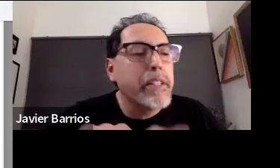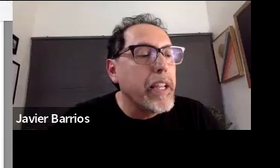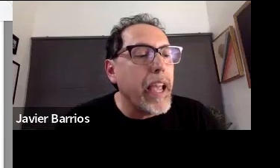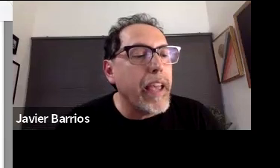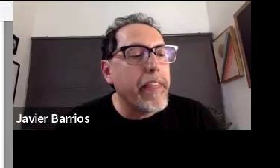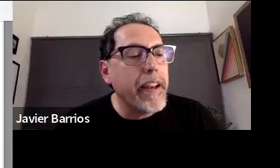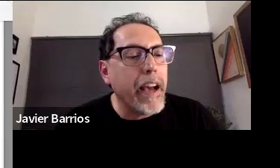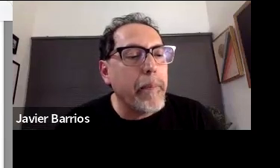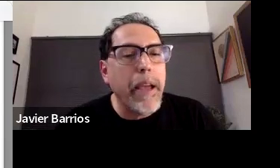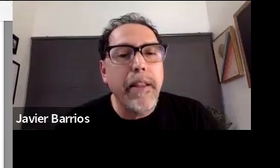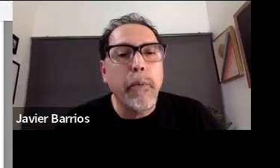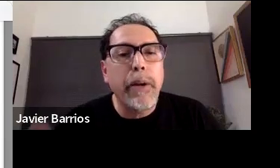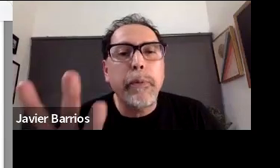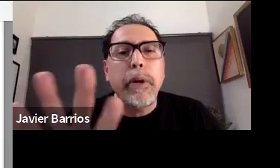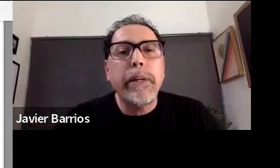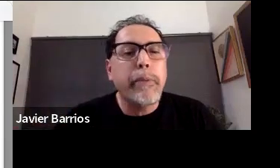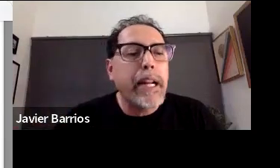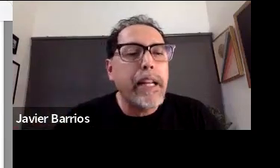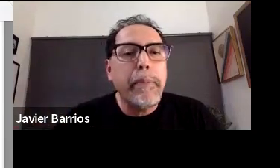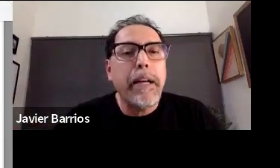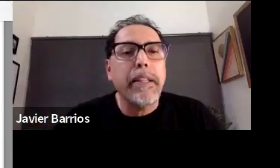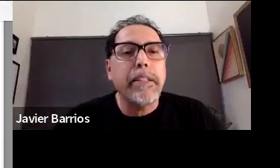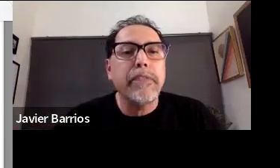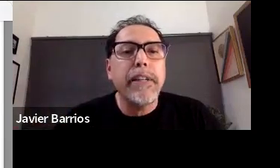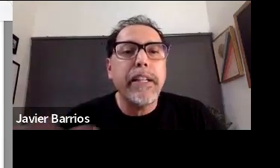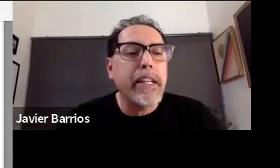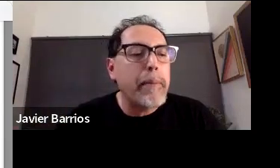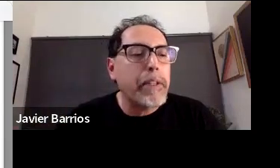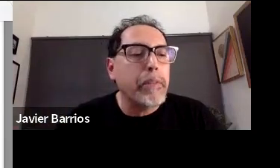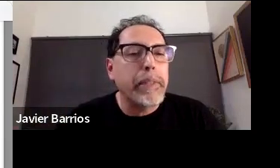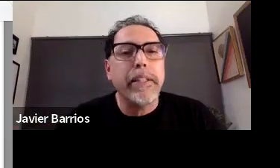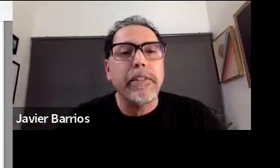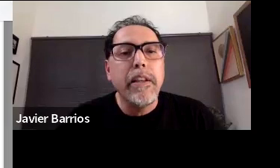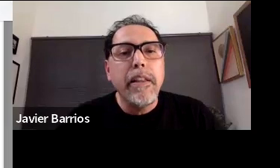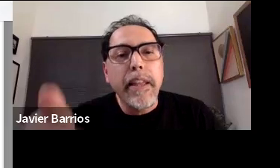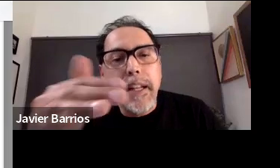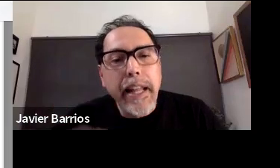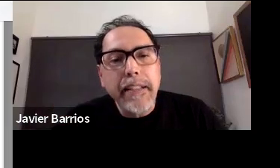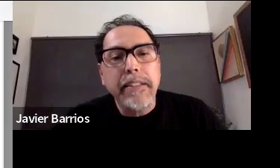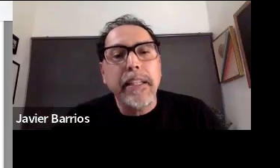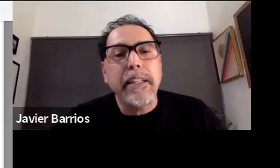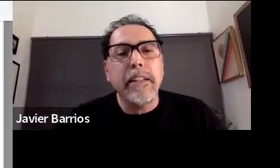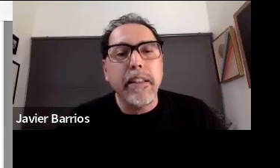there he is. And then and what I love about this, it's very economical, because